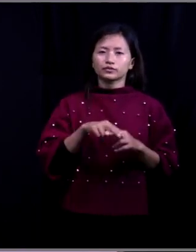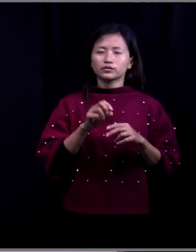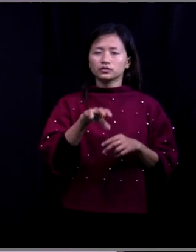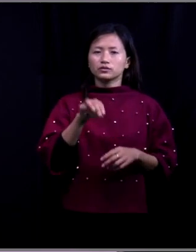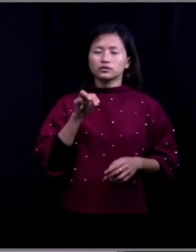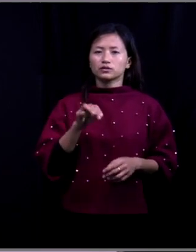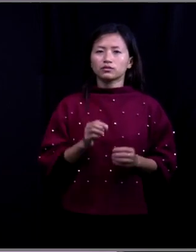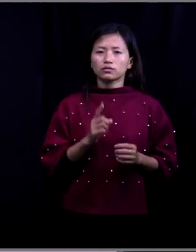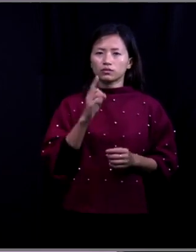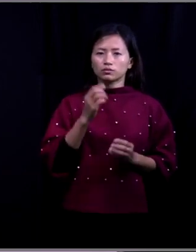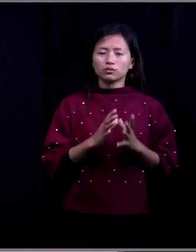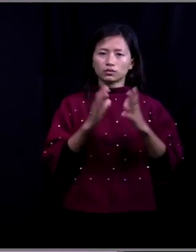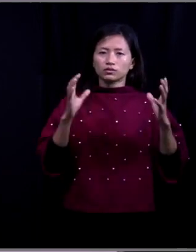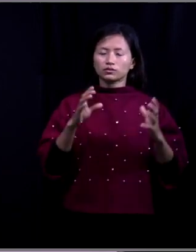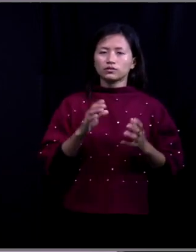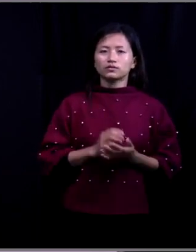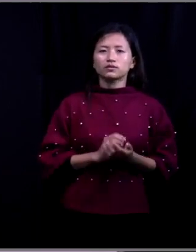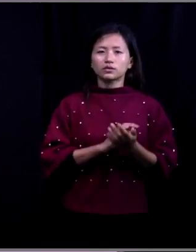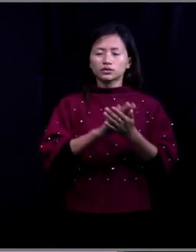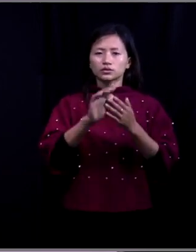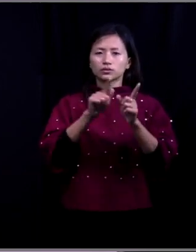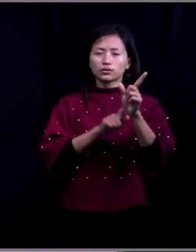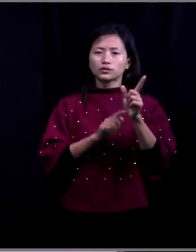of hydrogen,